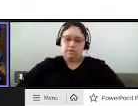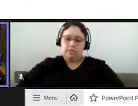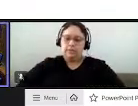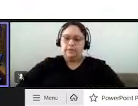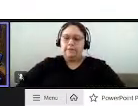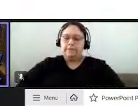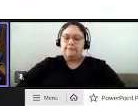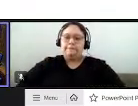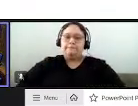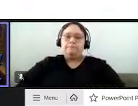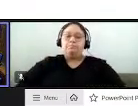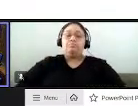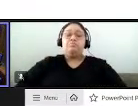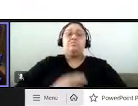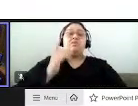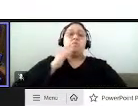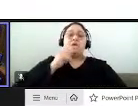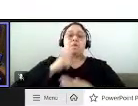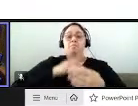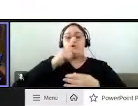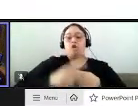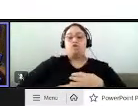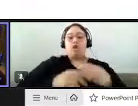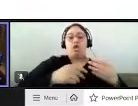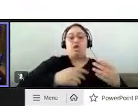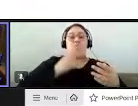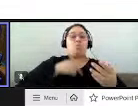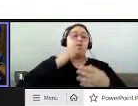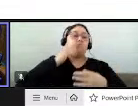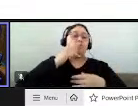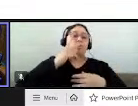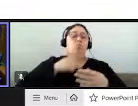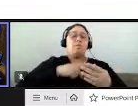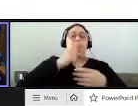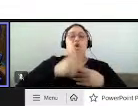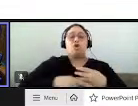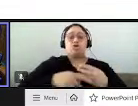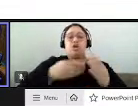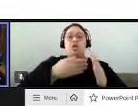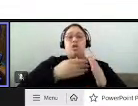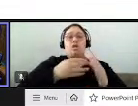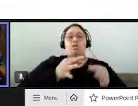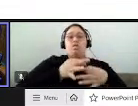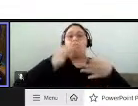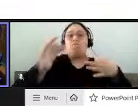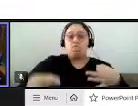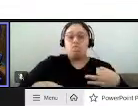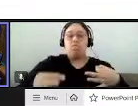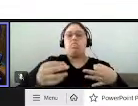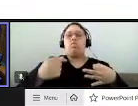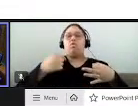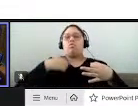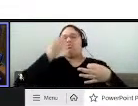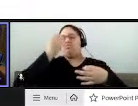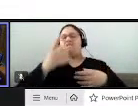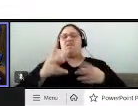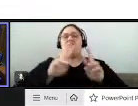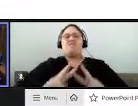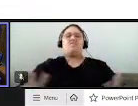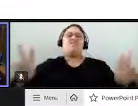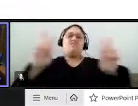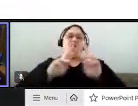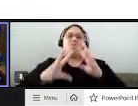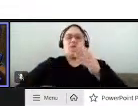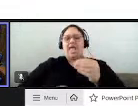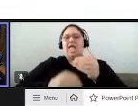Whenever we defer projects, we want to say that there's definitely value to be added.